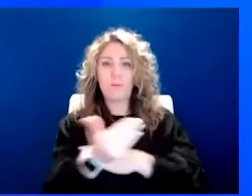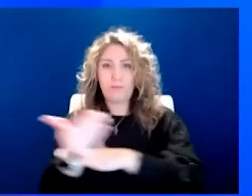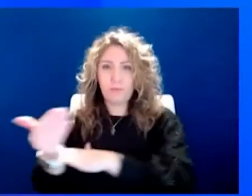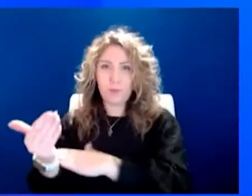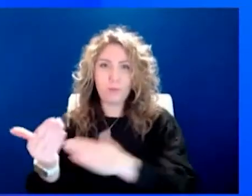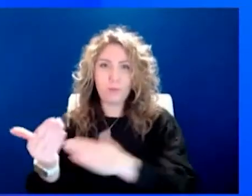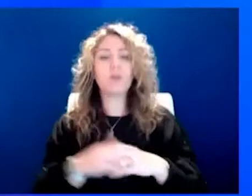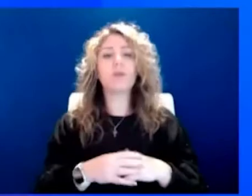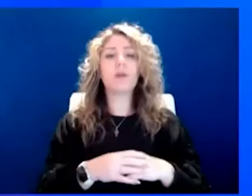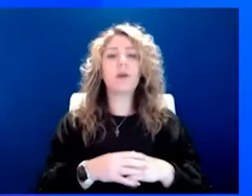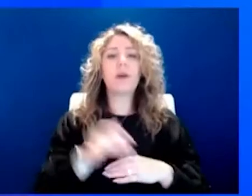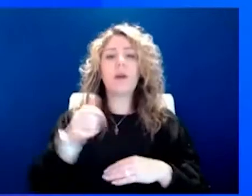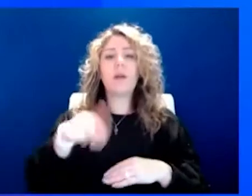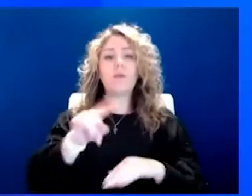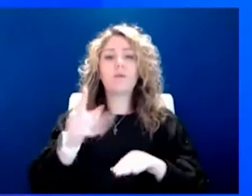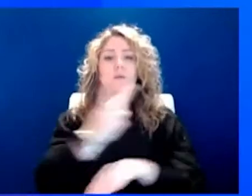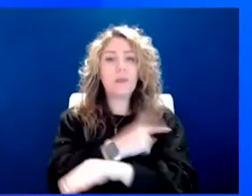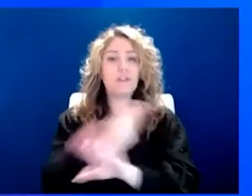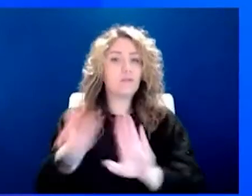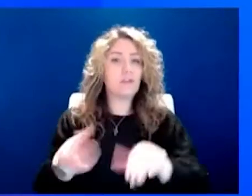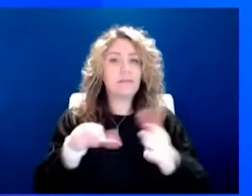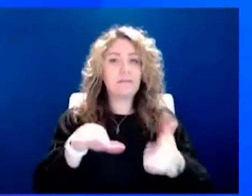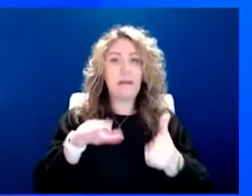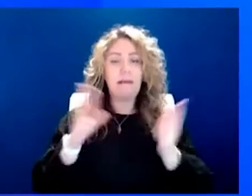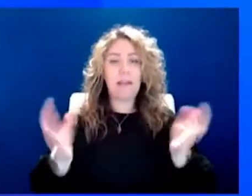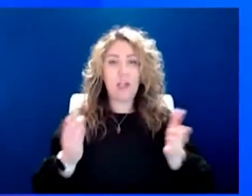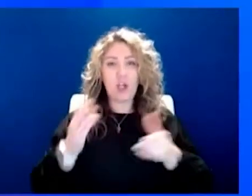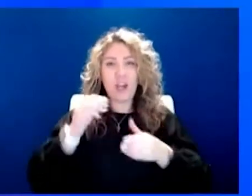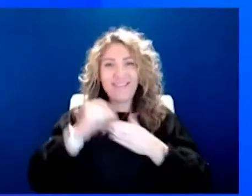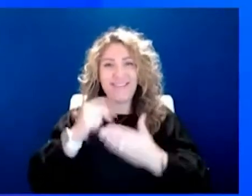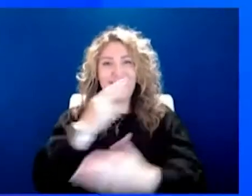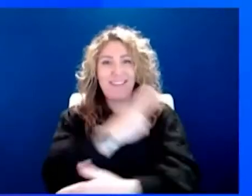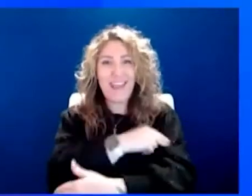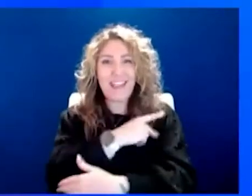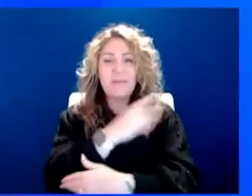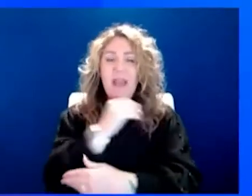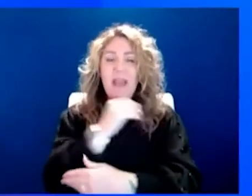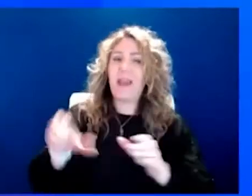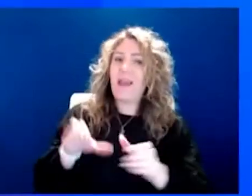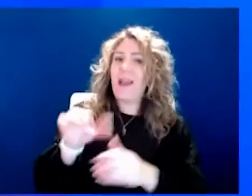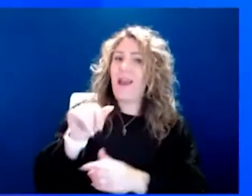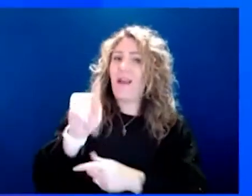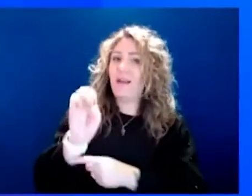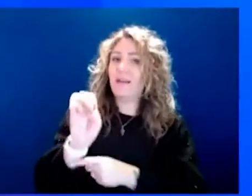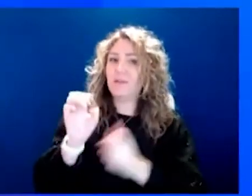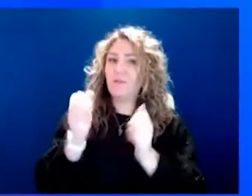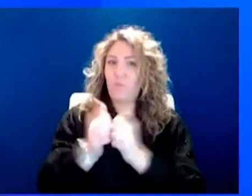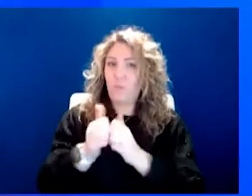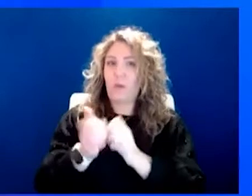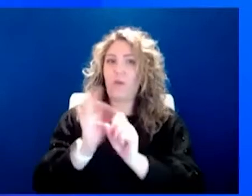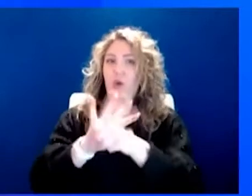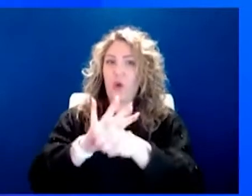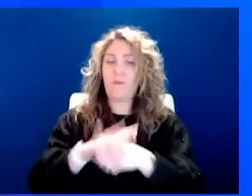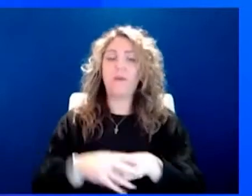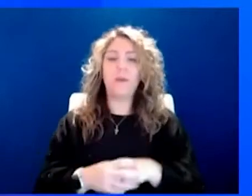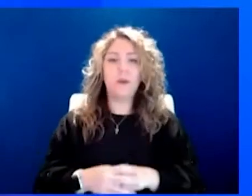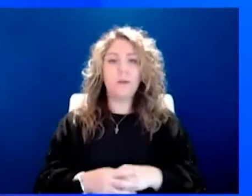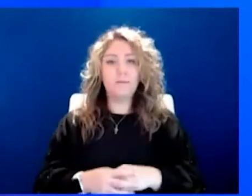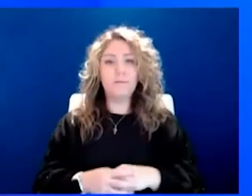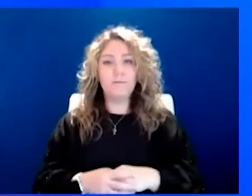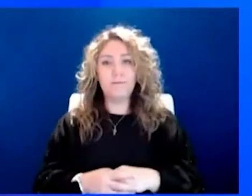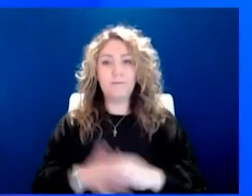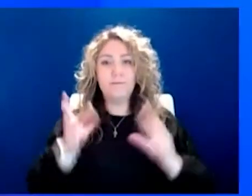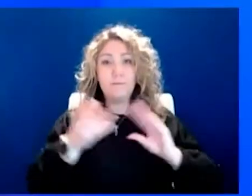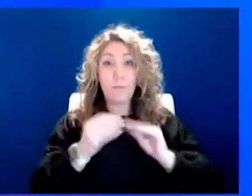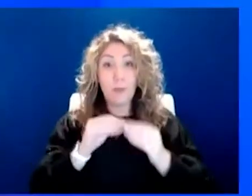that died in the hospital, and they also were active with COVID while they were here at some point. So the number that you speak about is